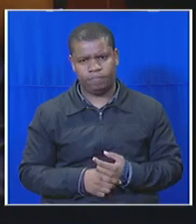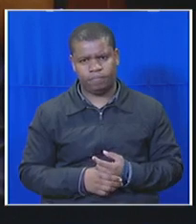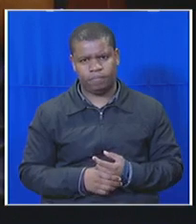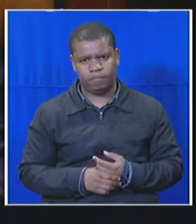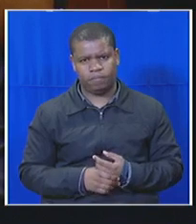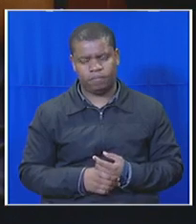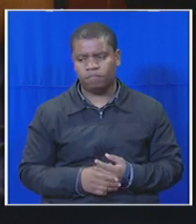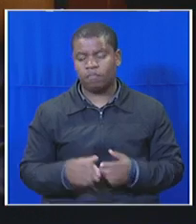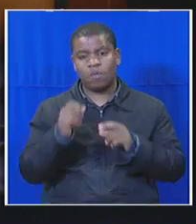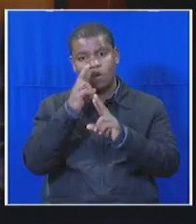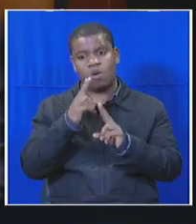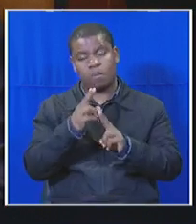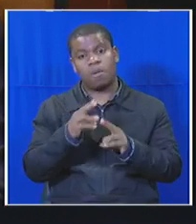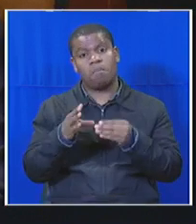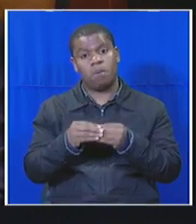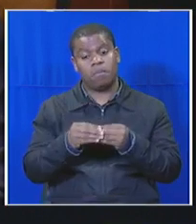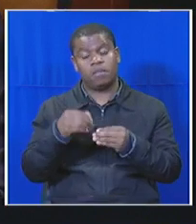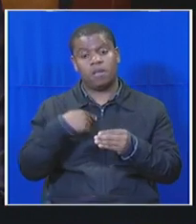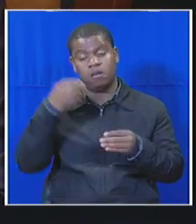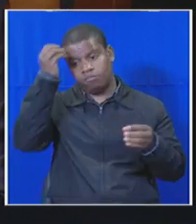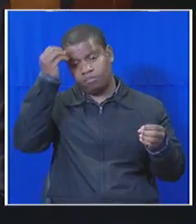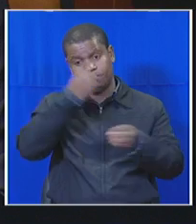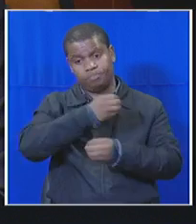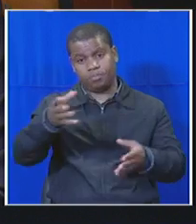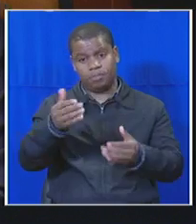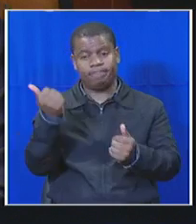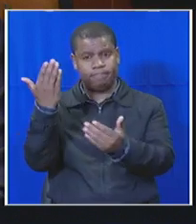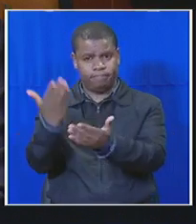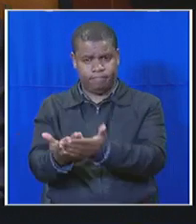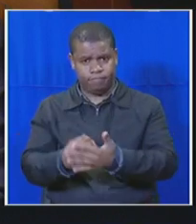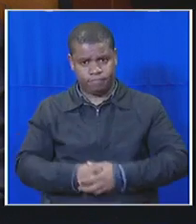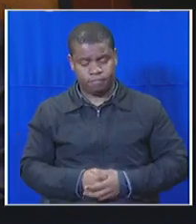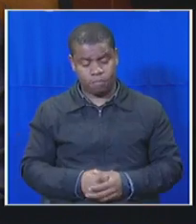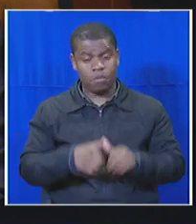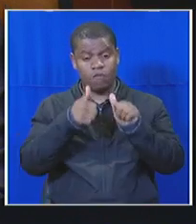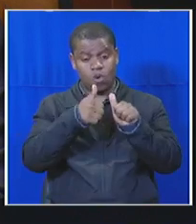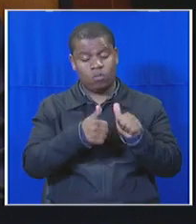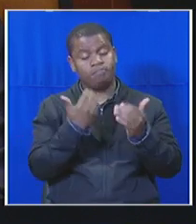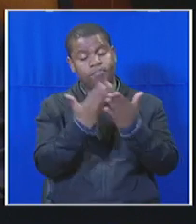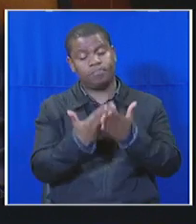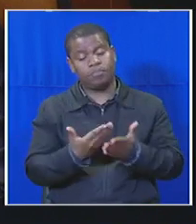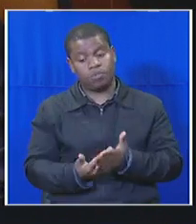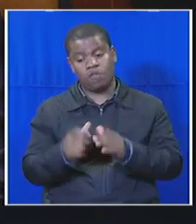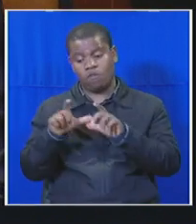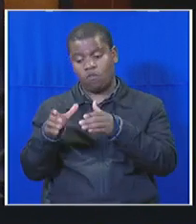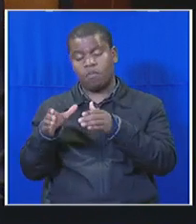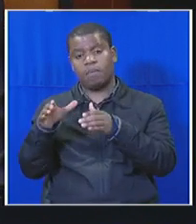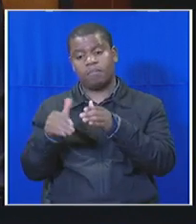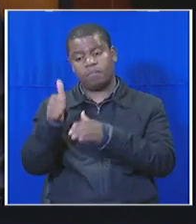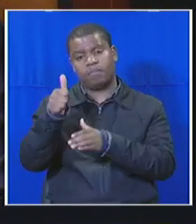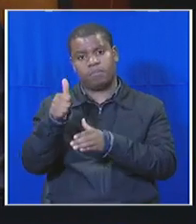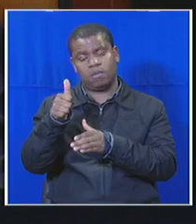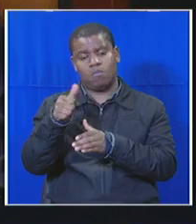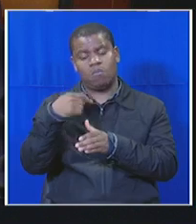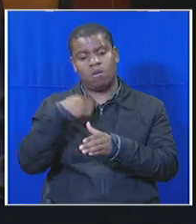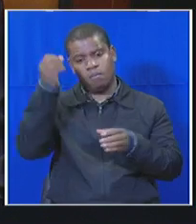Honourable Members, we now move to notices of motion. In line with the motion as moved by the Chief Whip of the Majority Party, we now